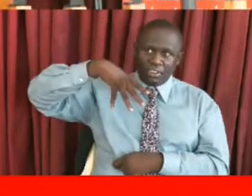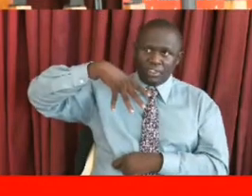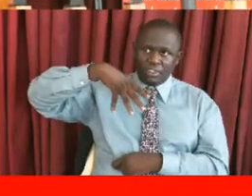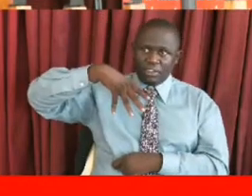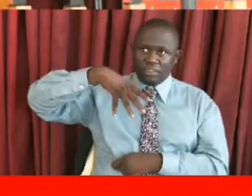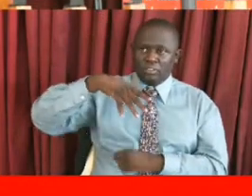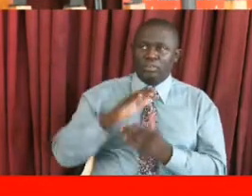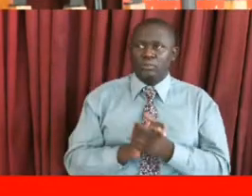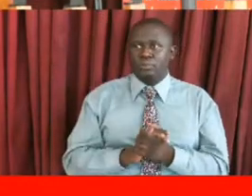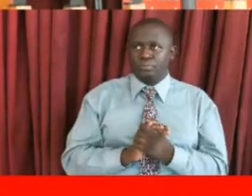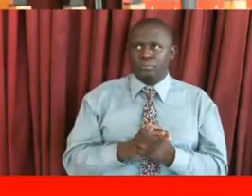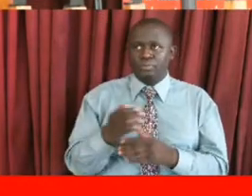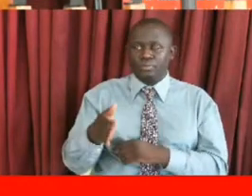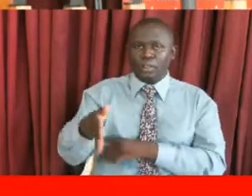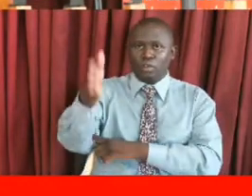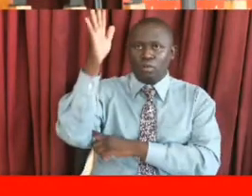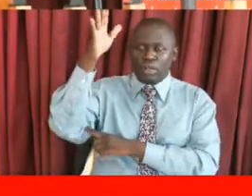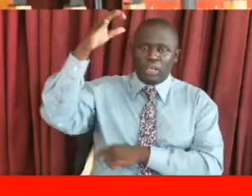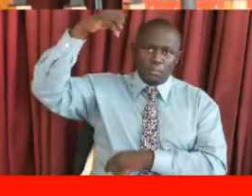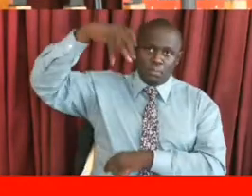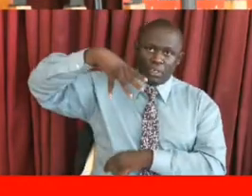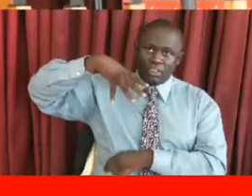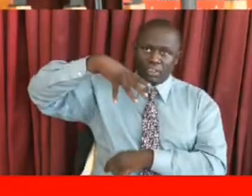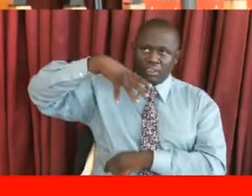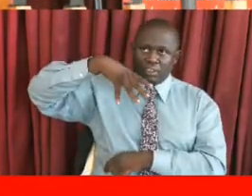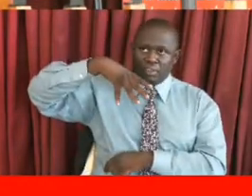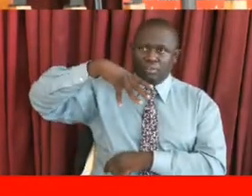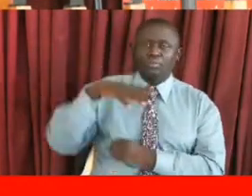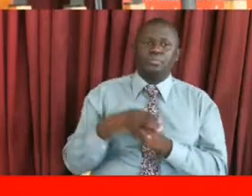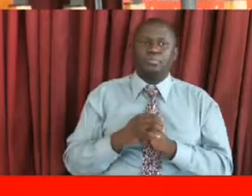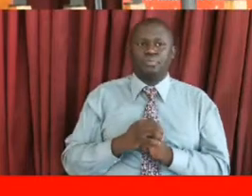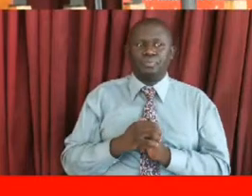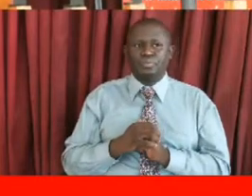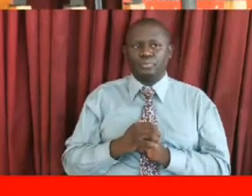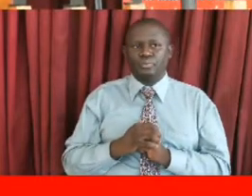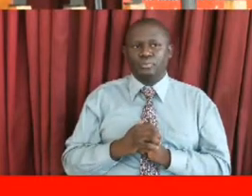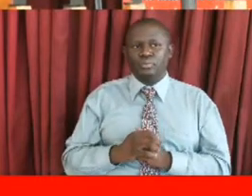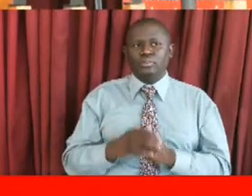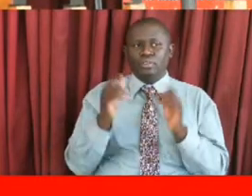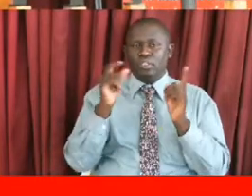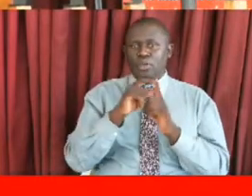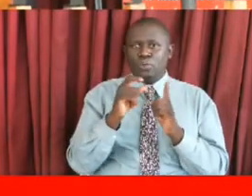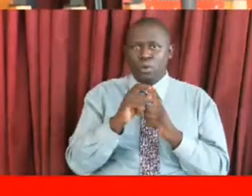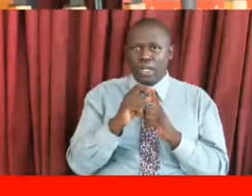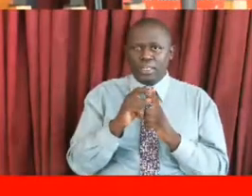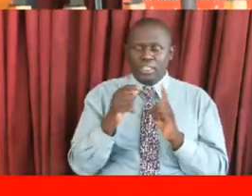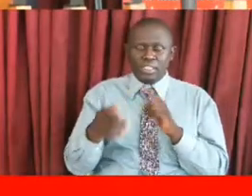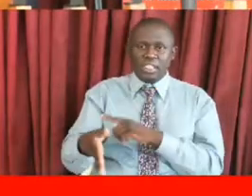presence divine presence the word